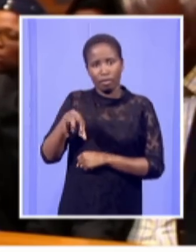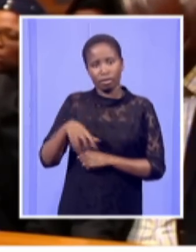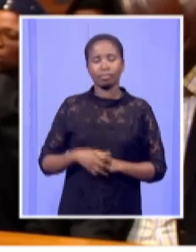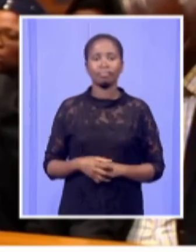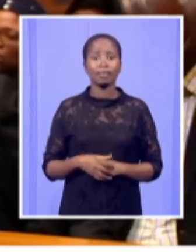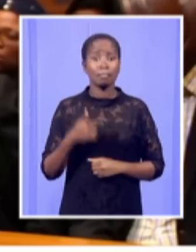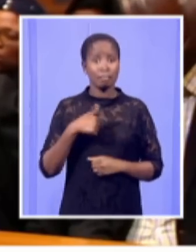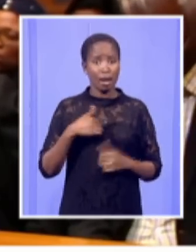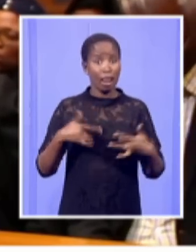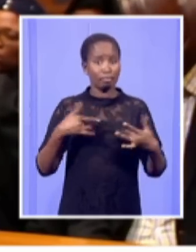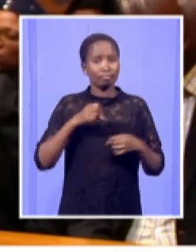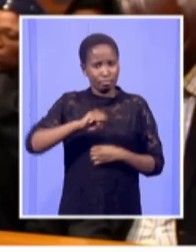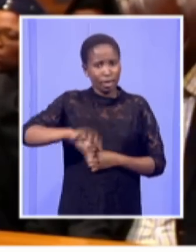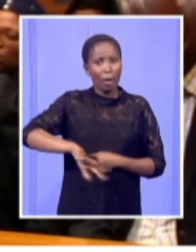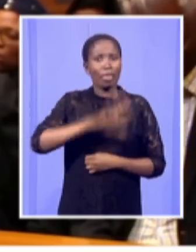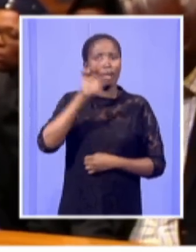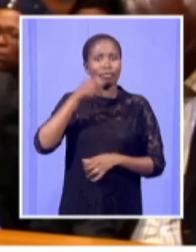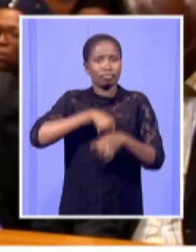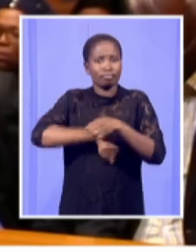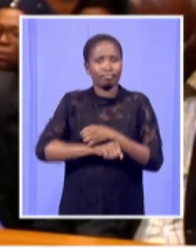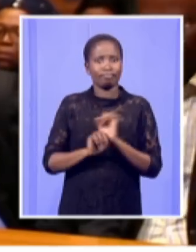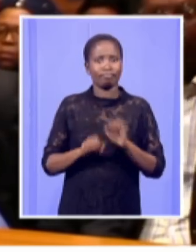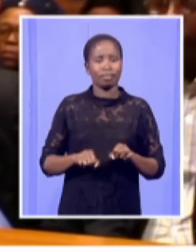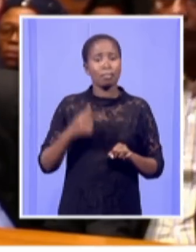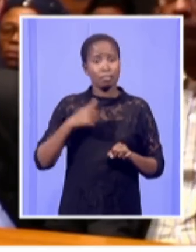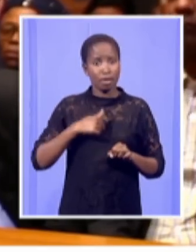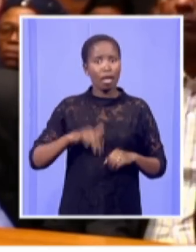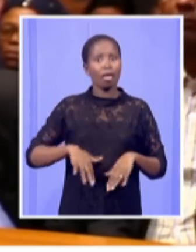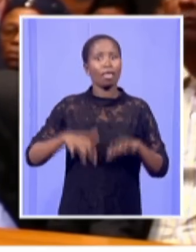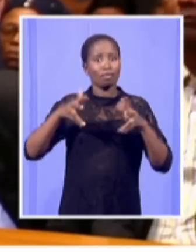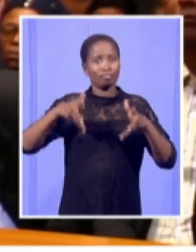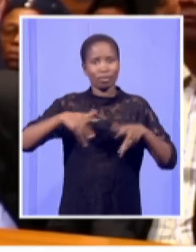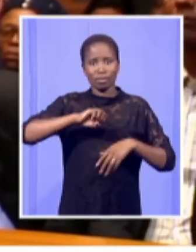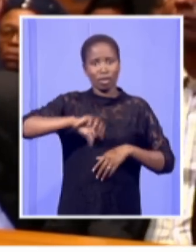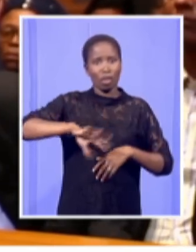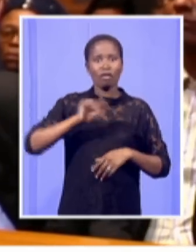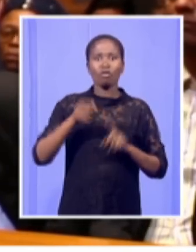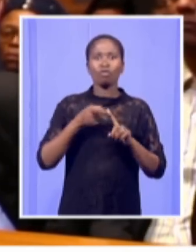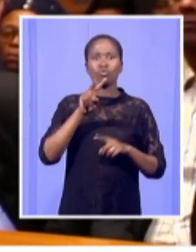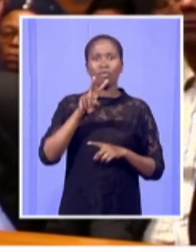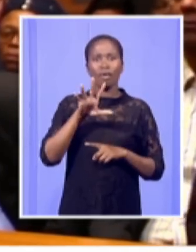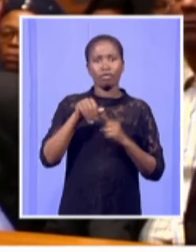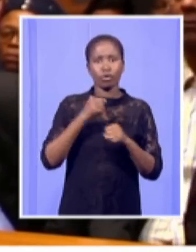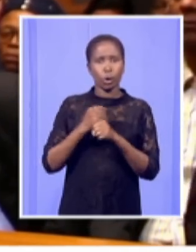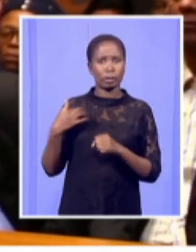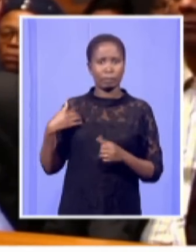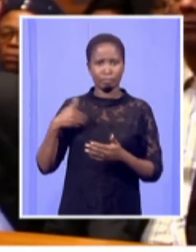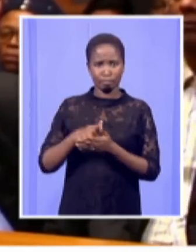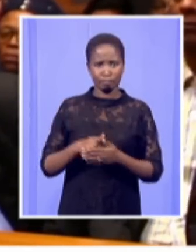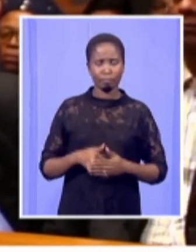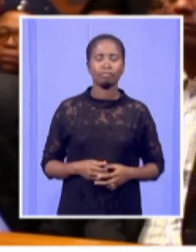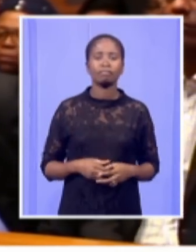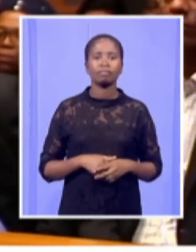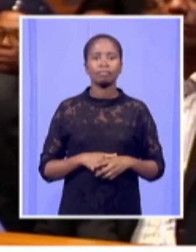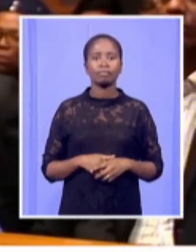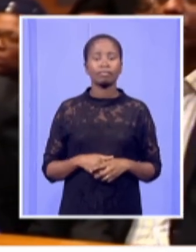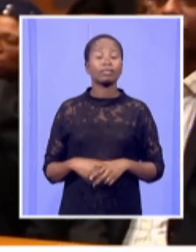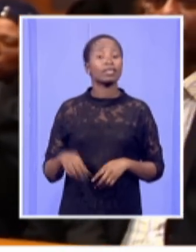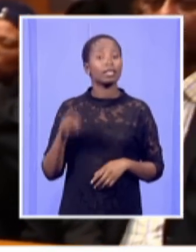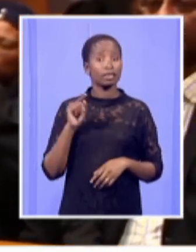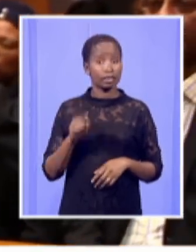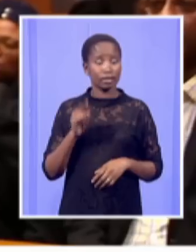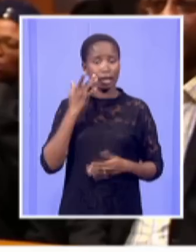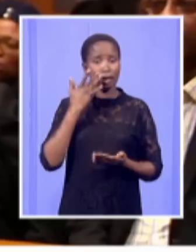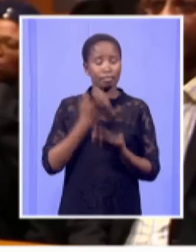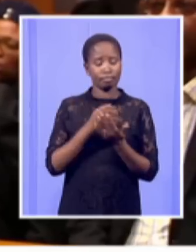South African citizen and have been residing at that residence for a period of 25 years. The facts contained in this affidavit